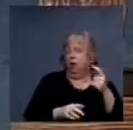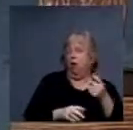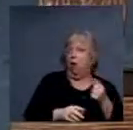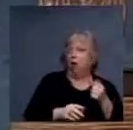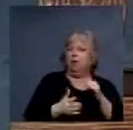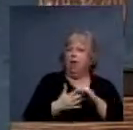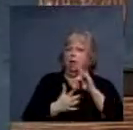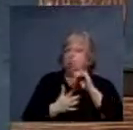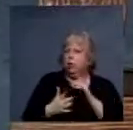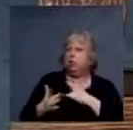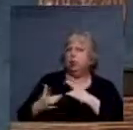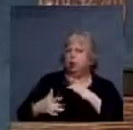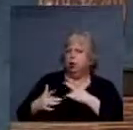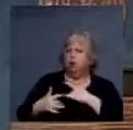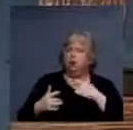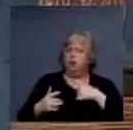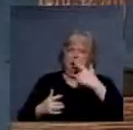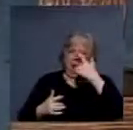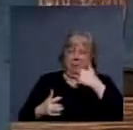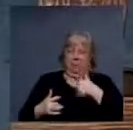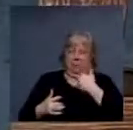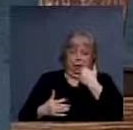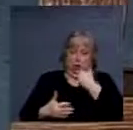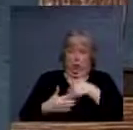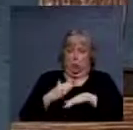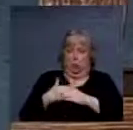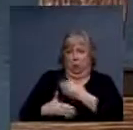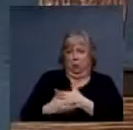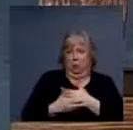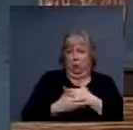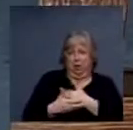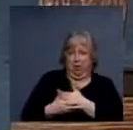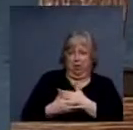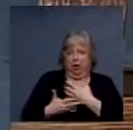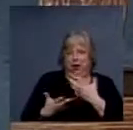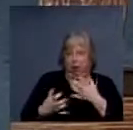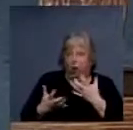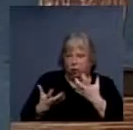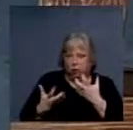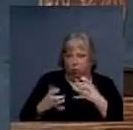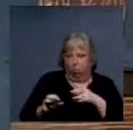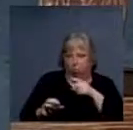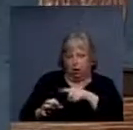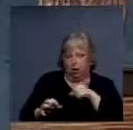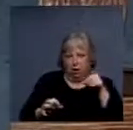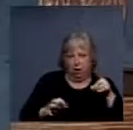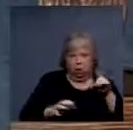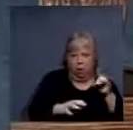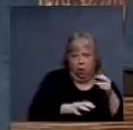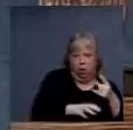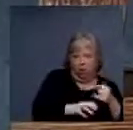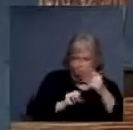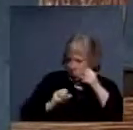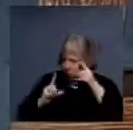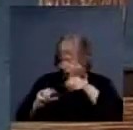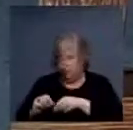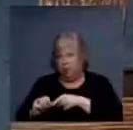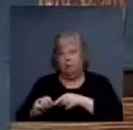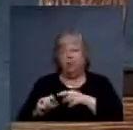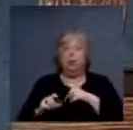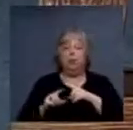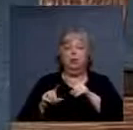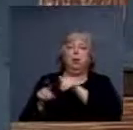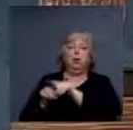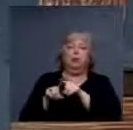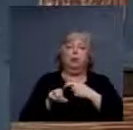him to be woken up for me to have to take care of that. But also, I work in the downtown